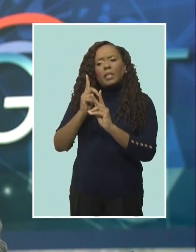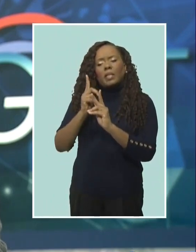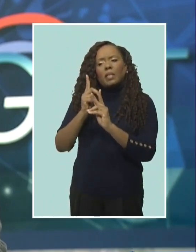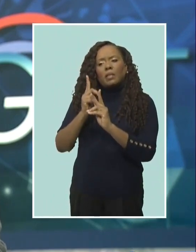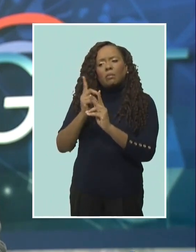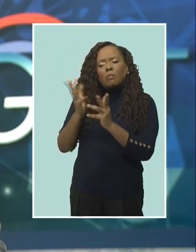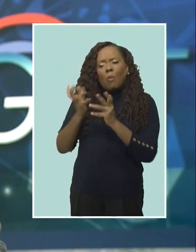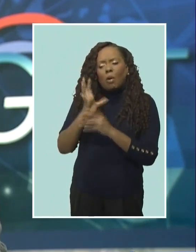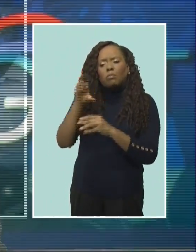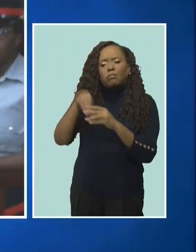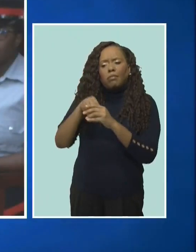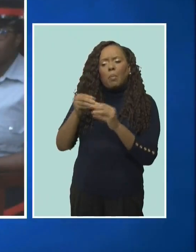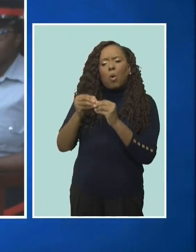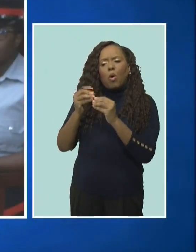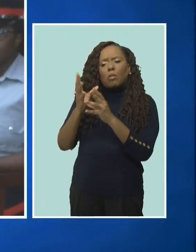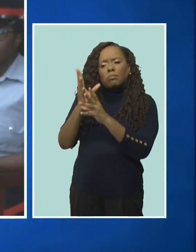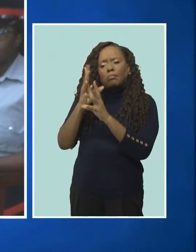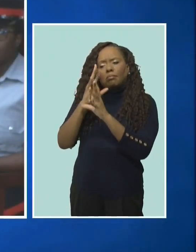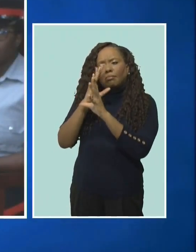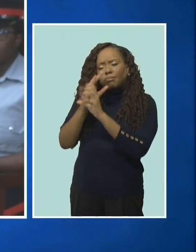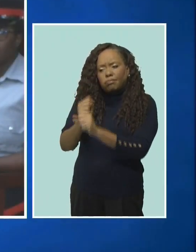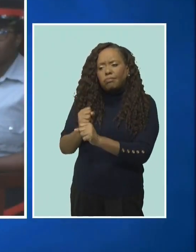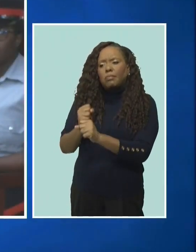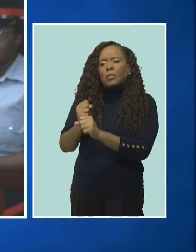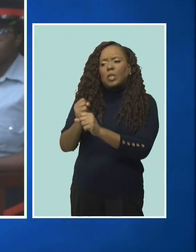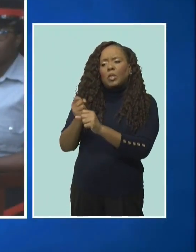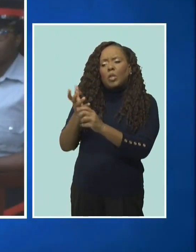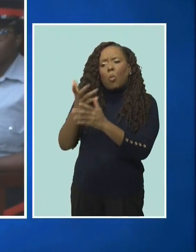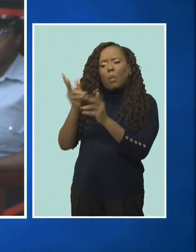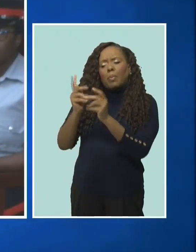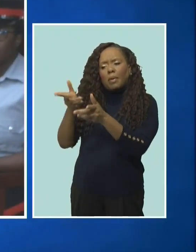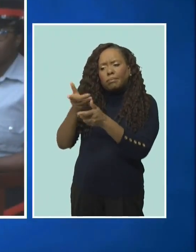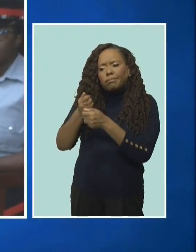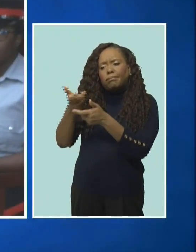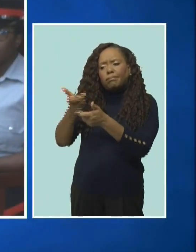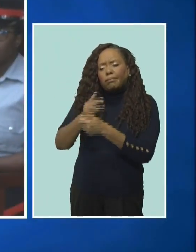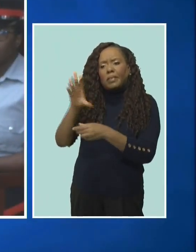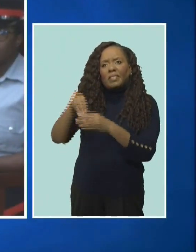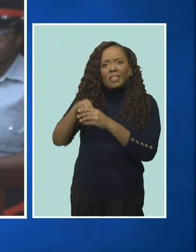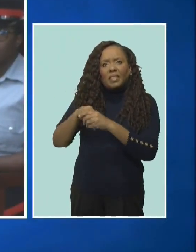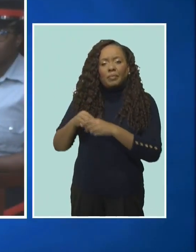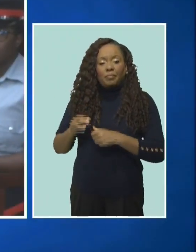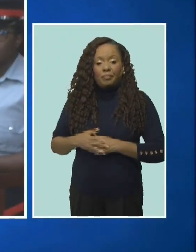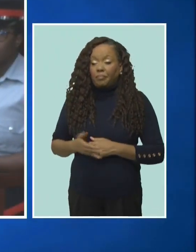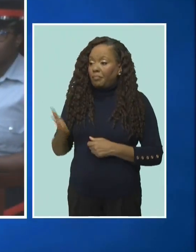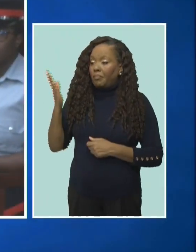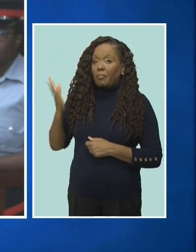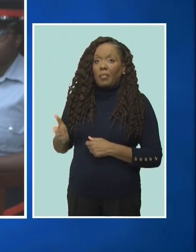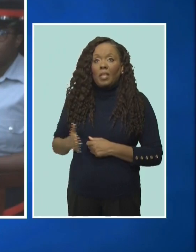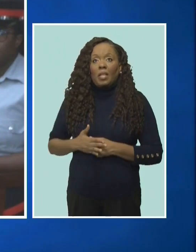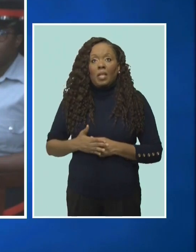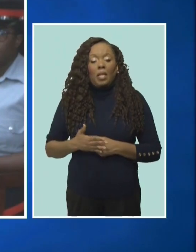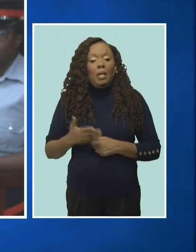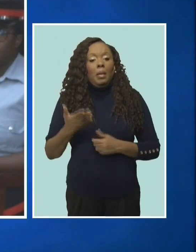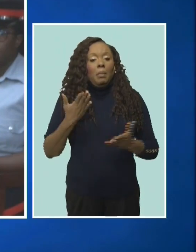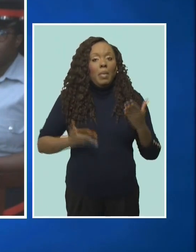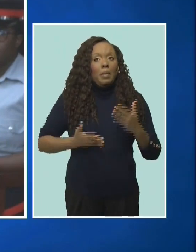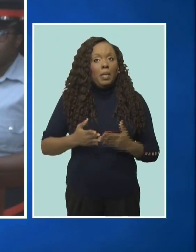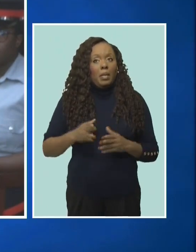investments. In 2018, Mr. President, just in case one of the senators was making a comment did not hear me,